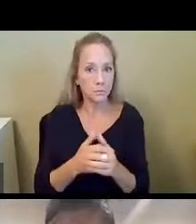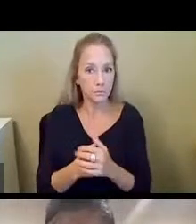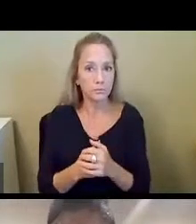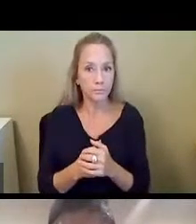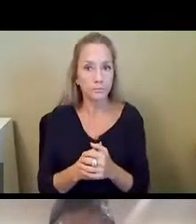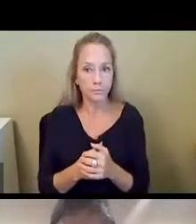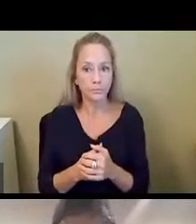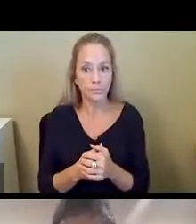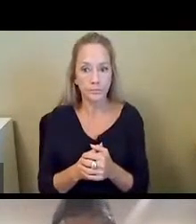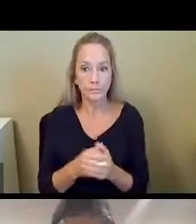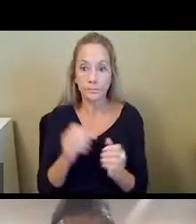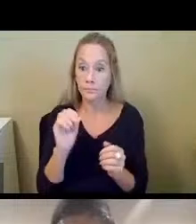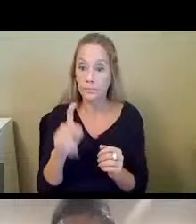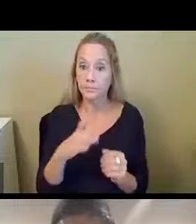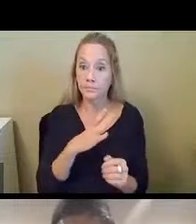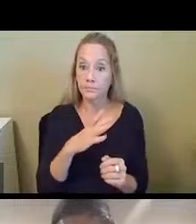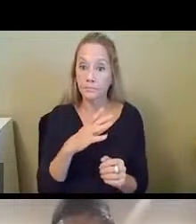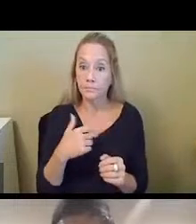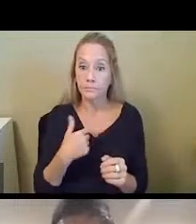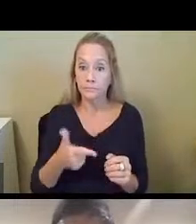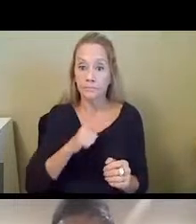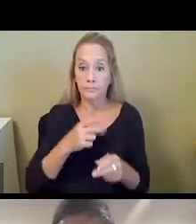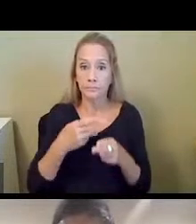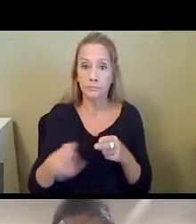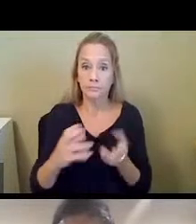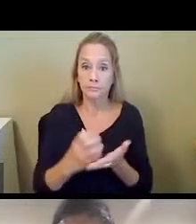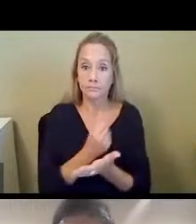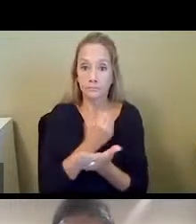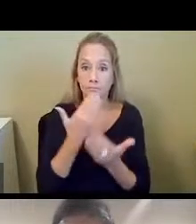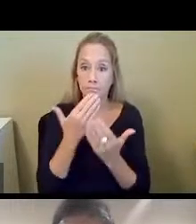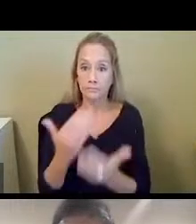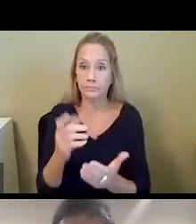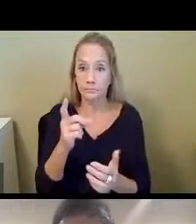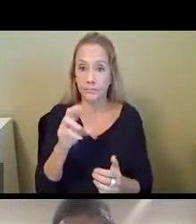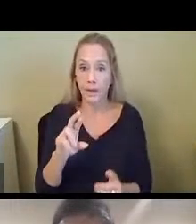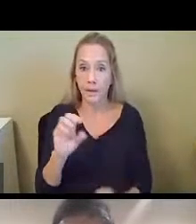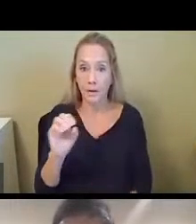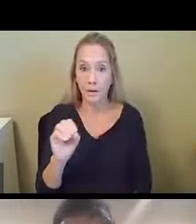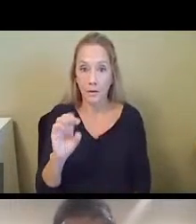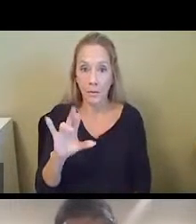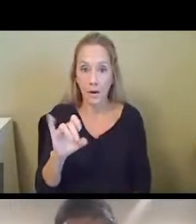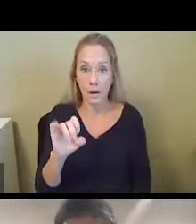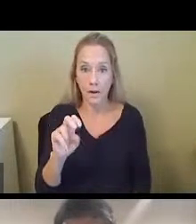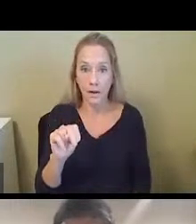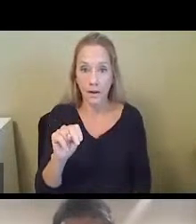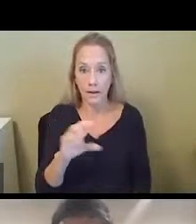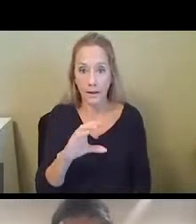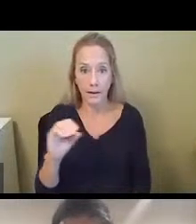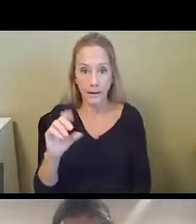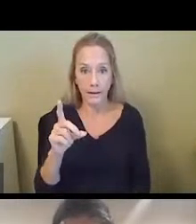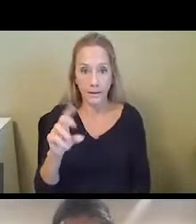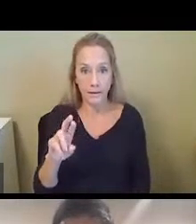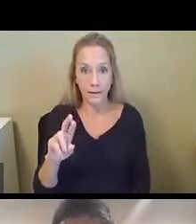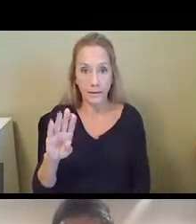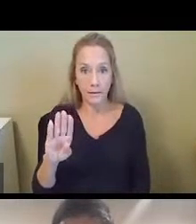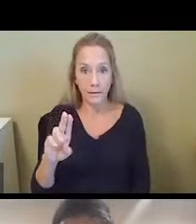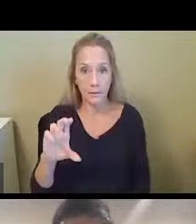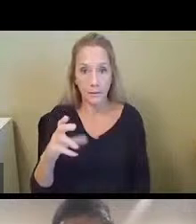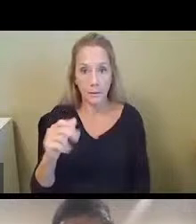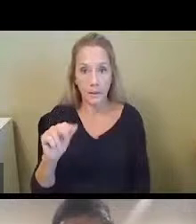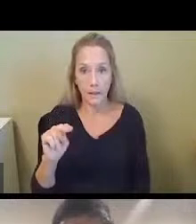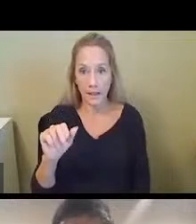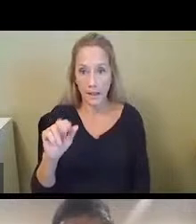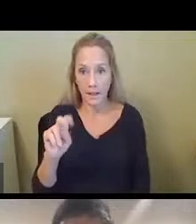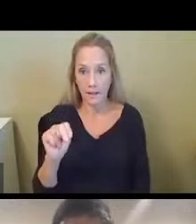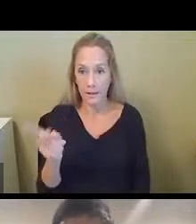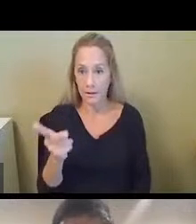So I'll take a quick moment of personal privilege to thank Dr. O'Brien and Dr. Buchanan for their